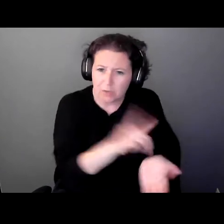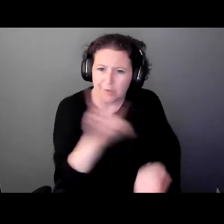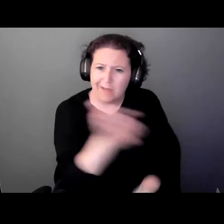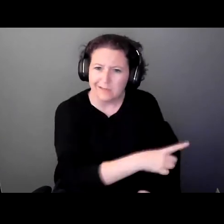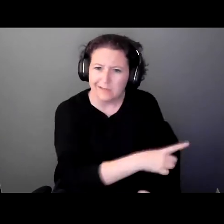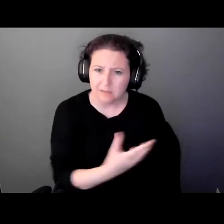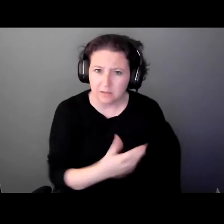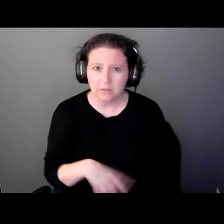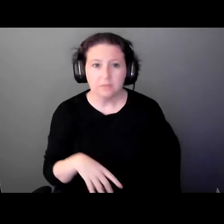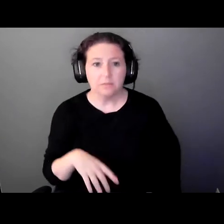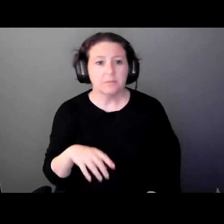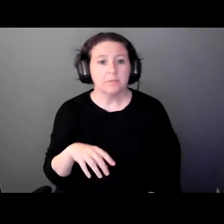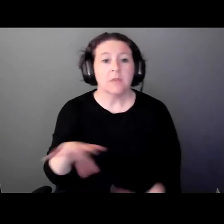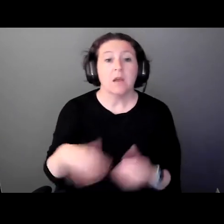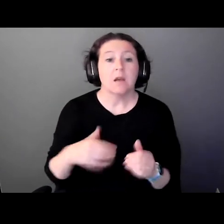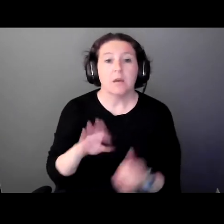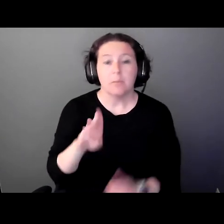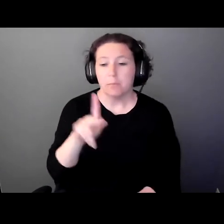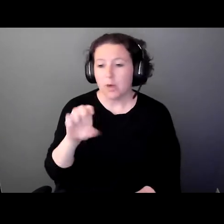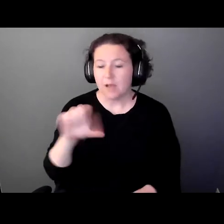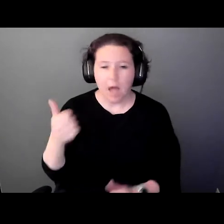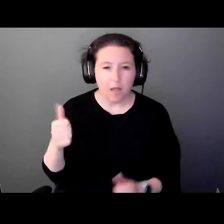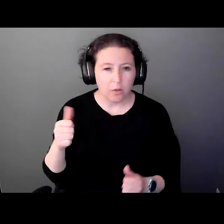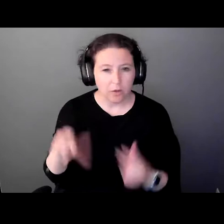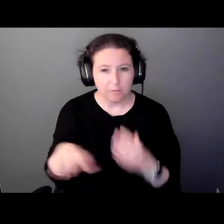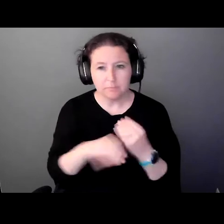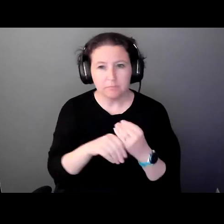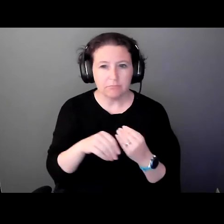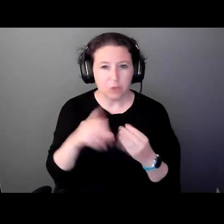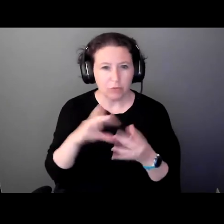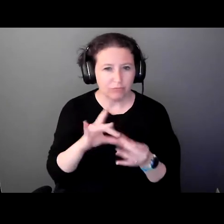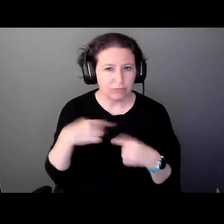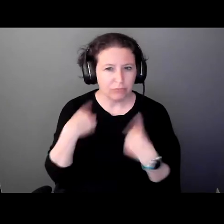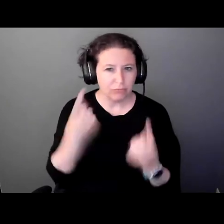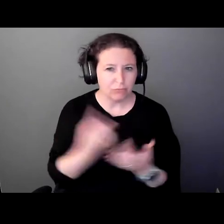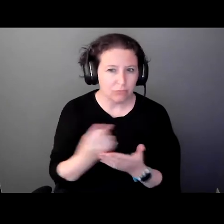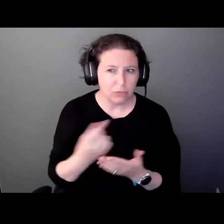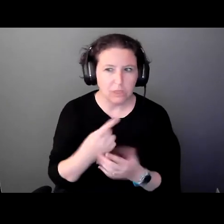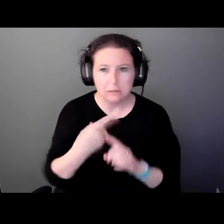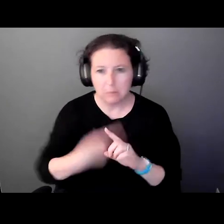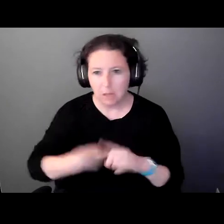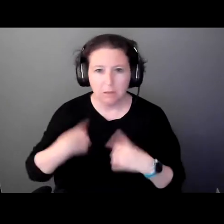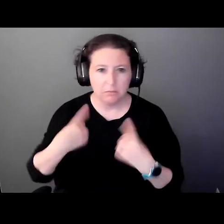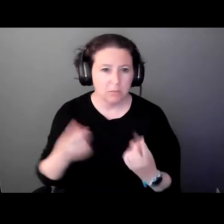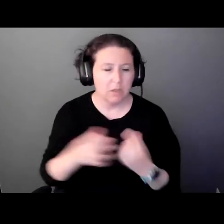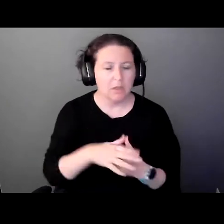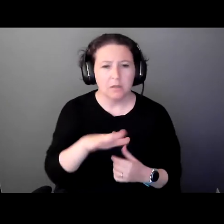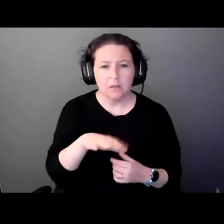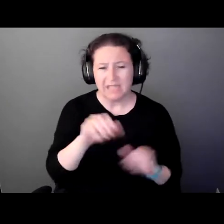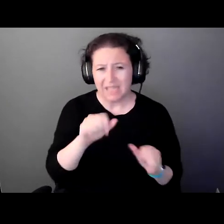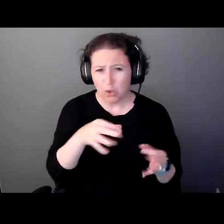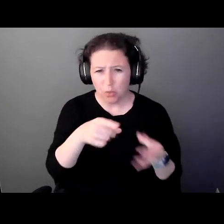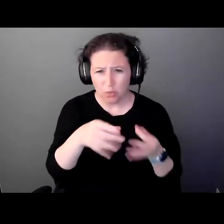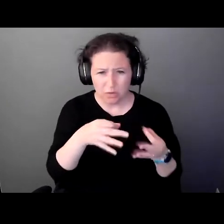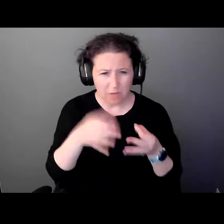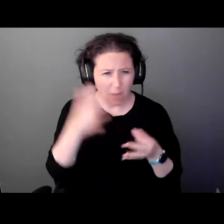Dr. Katz, to follow up to that, just based on things we've heard over the last weeks and months, can you describe why